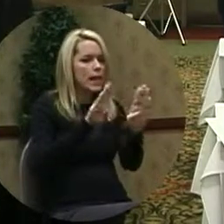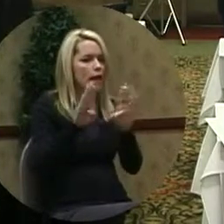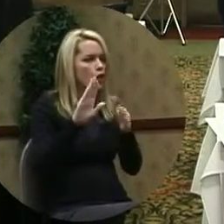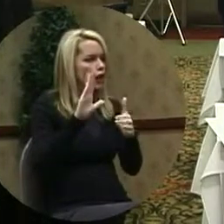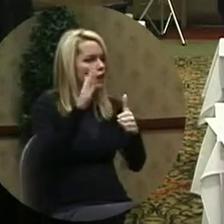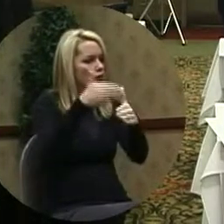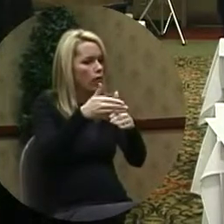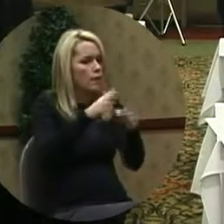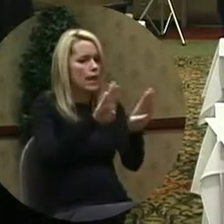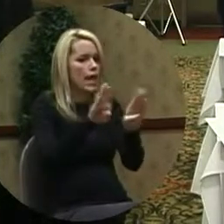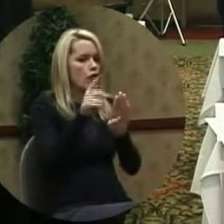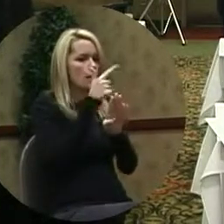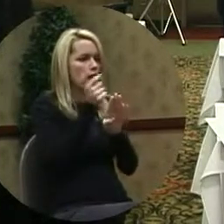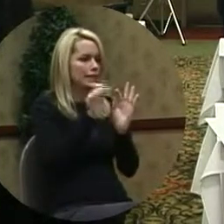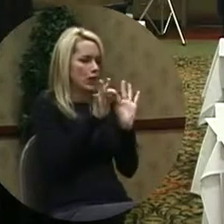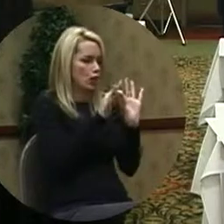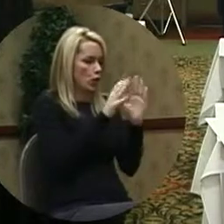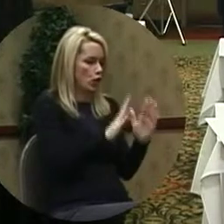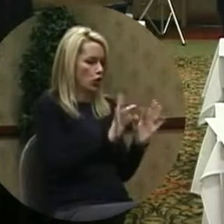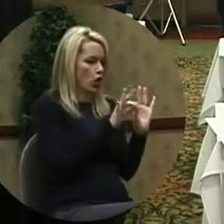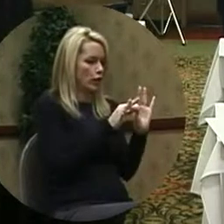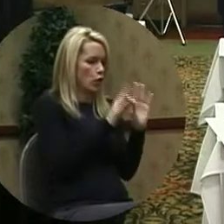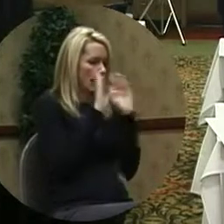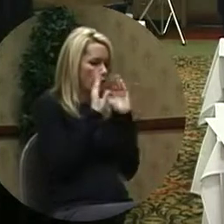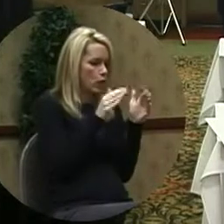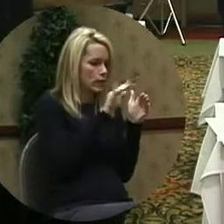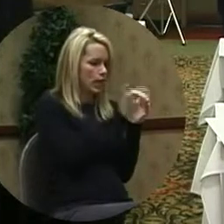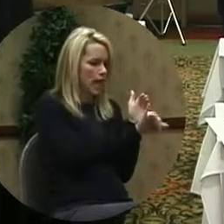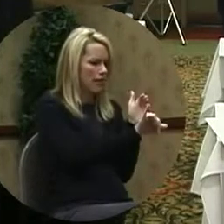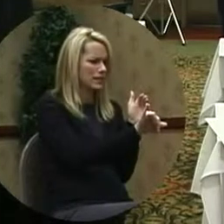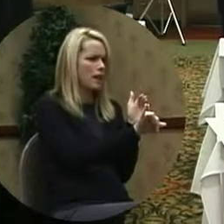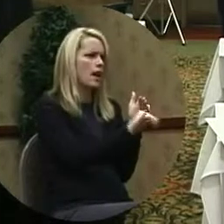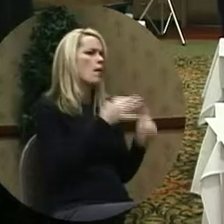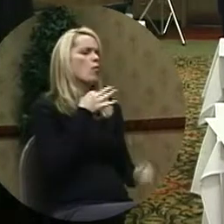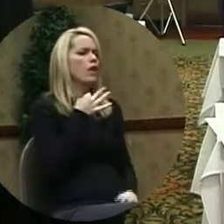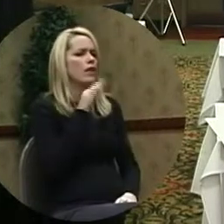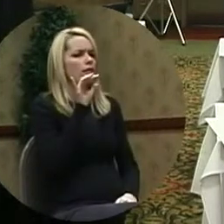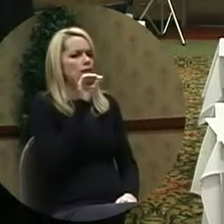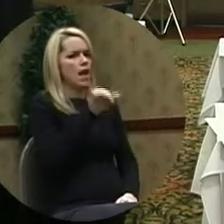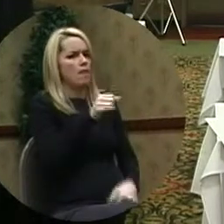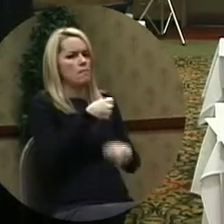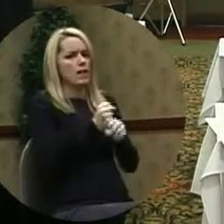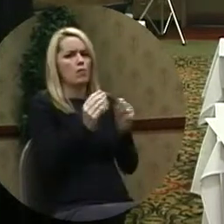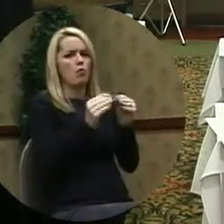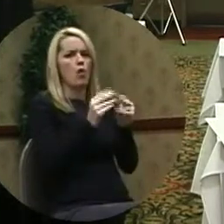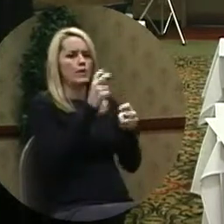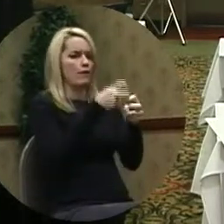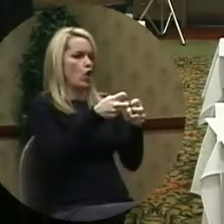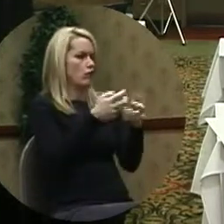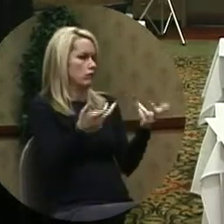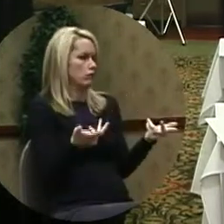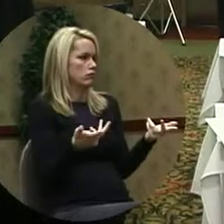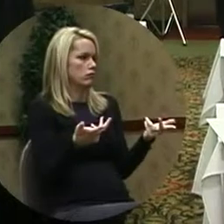interventions because they're doing a different job at that time. So I was wondering if that also makes this a little bit